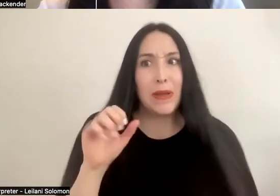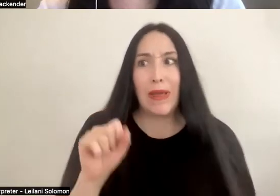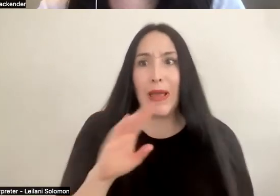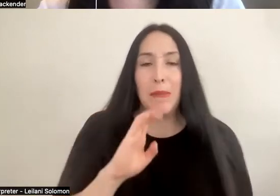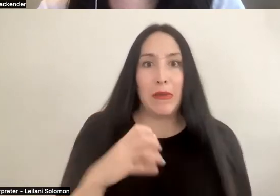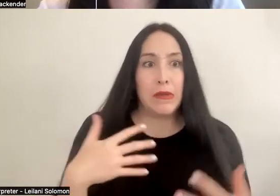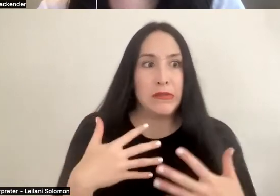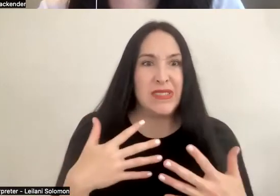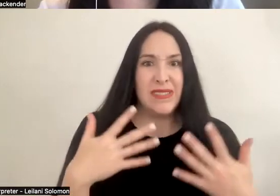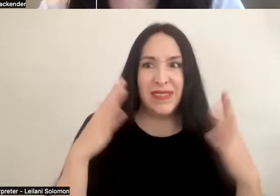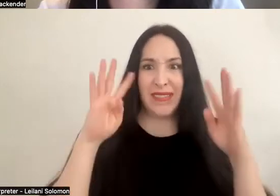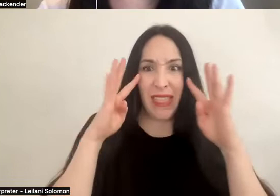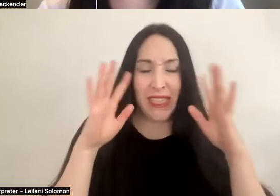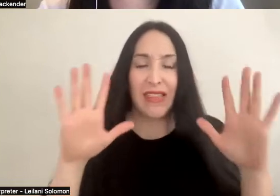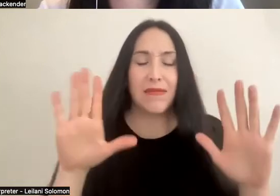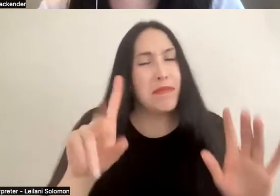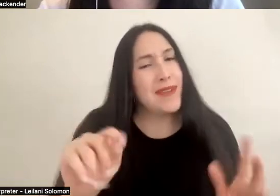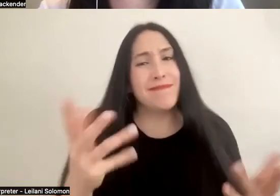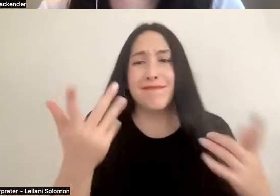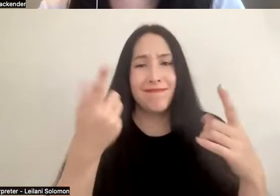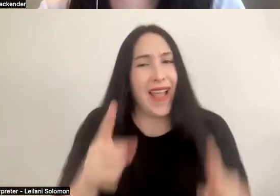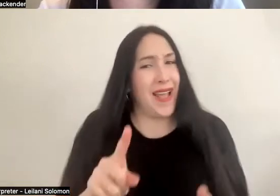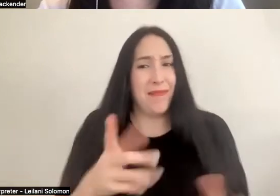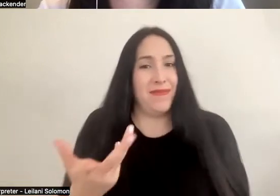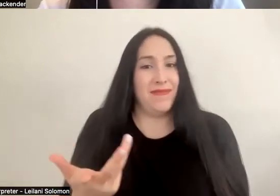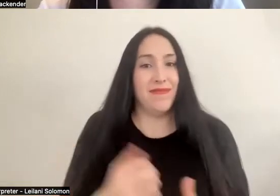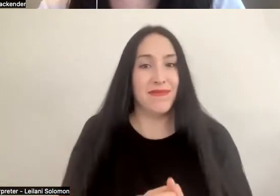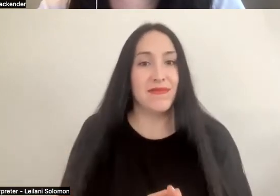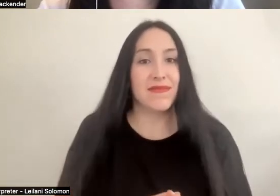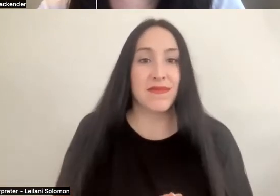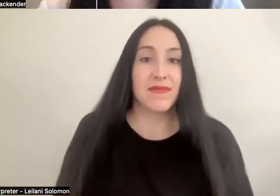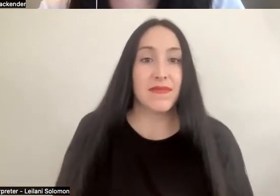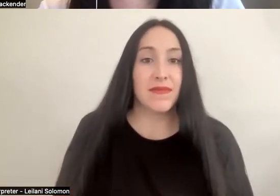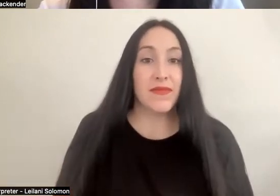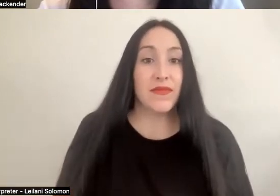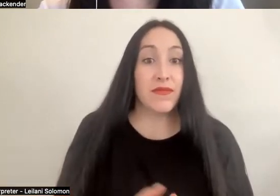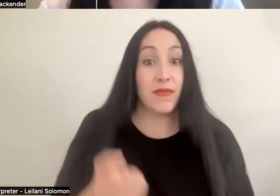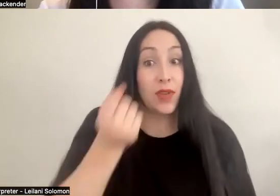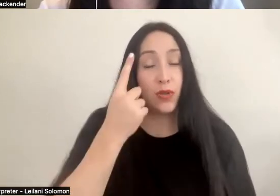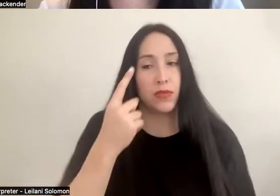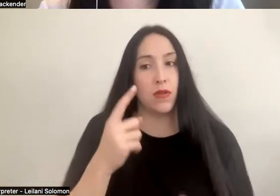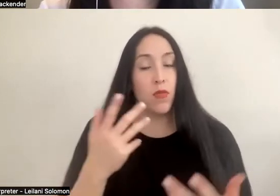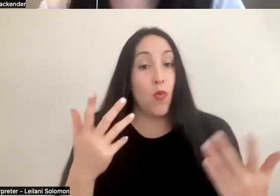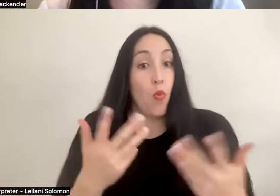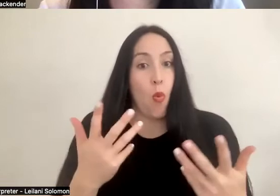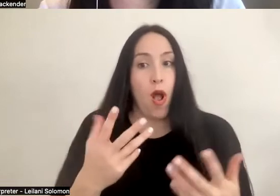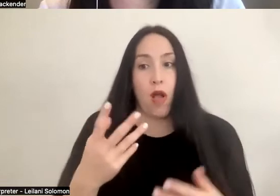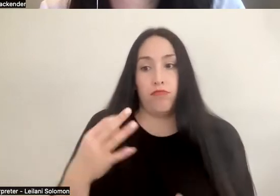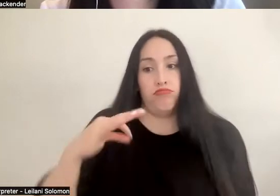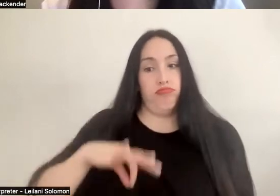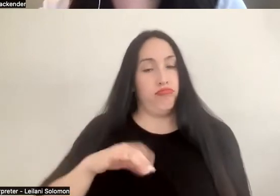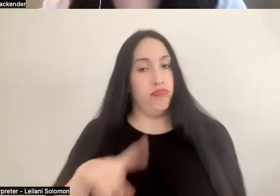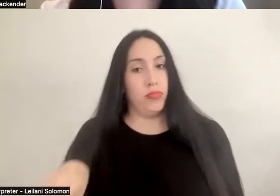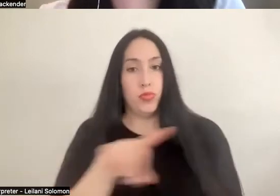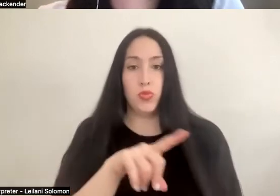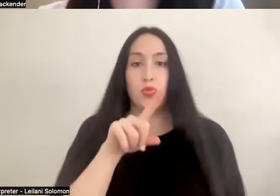market. What really benefits someone to be able to sustain themselves through these